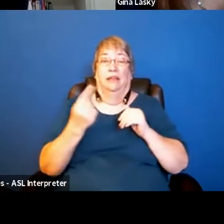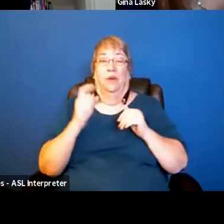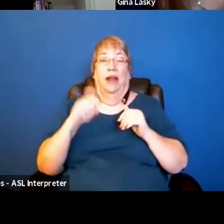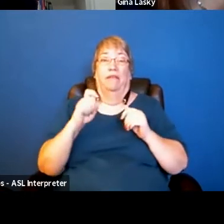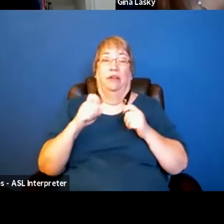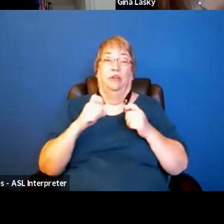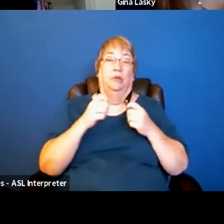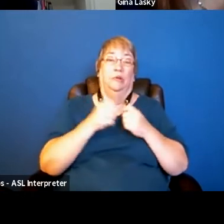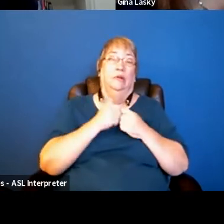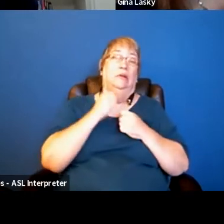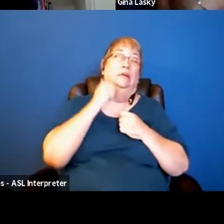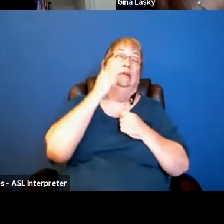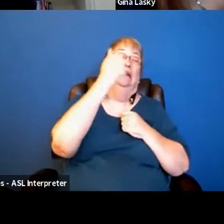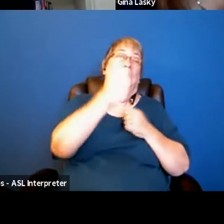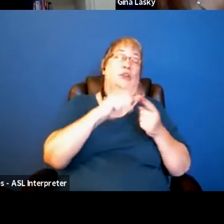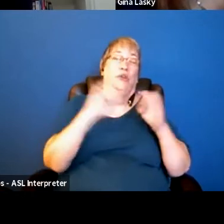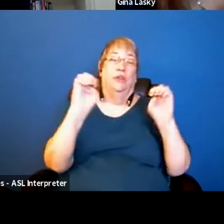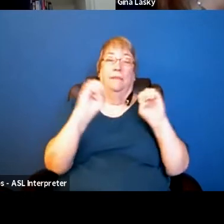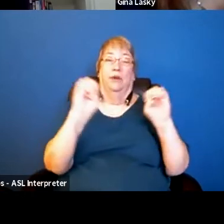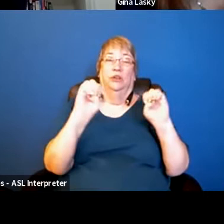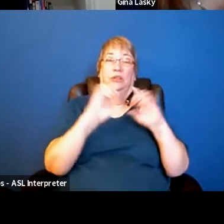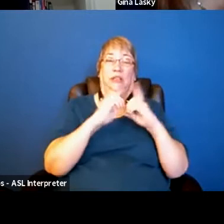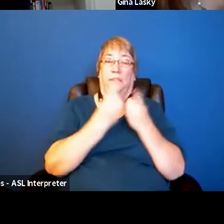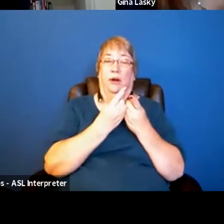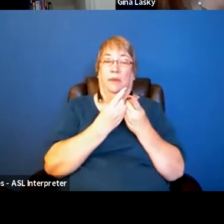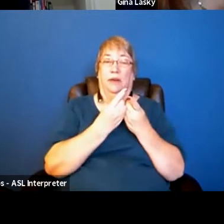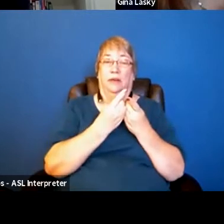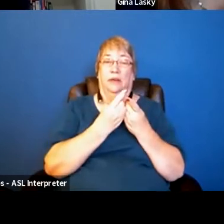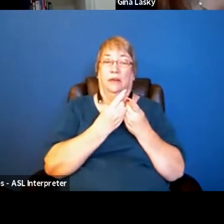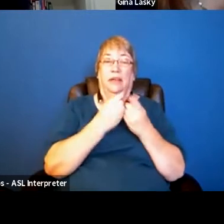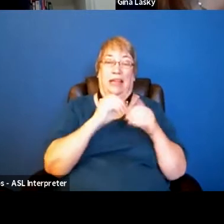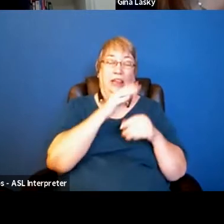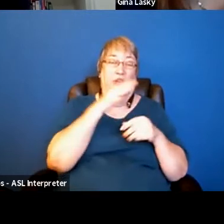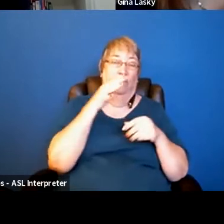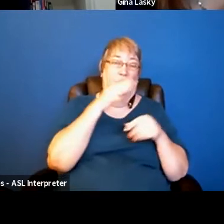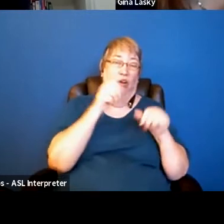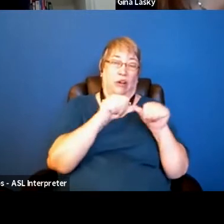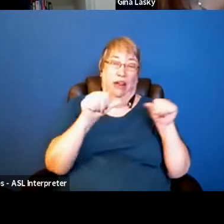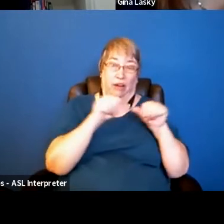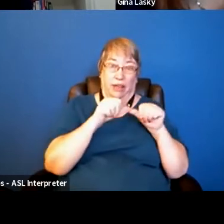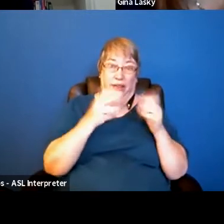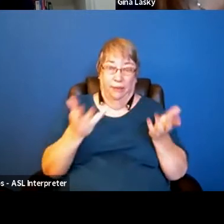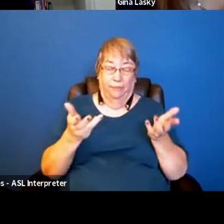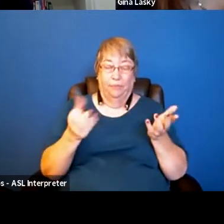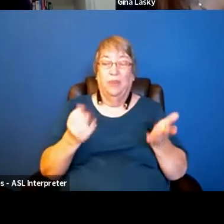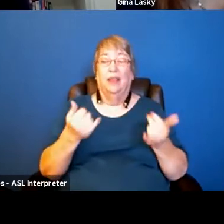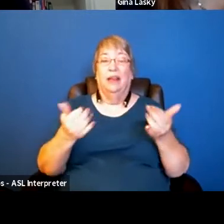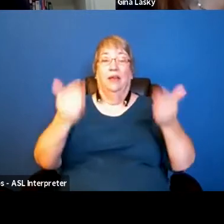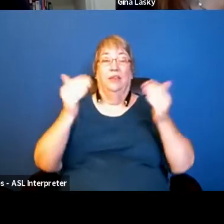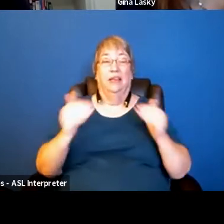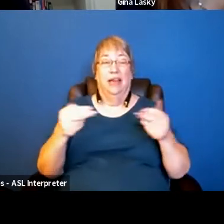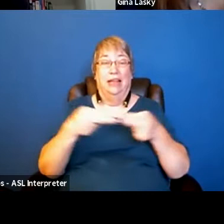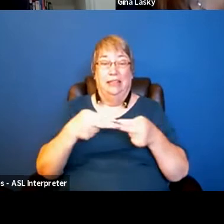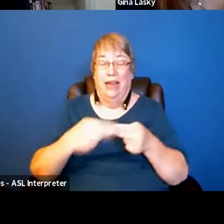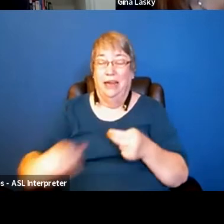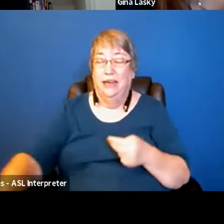access the emergency department for the behavioral health need in these rural and frontier regions. Moving to the next slide,